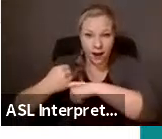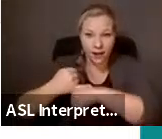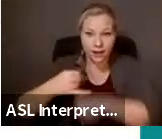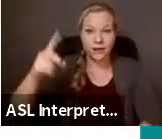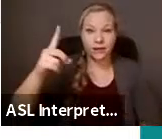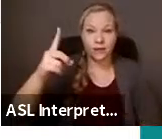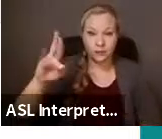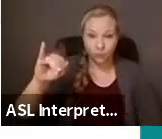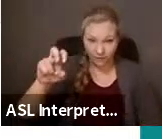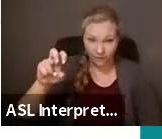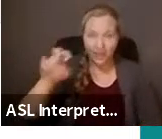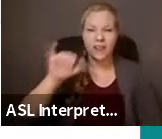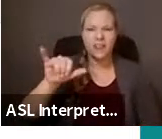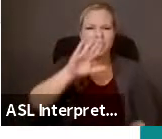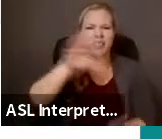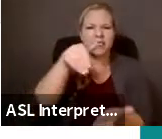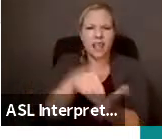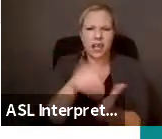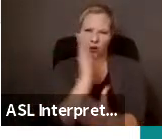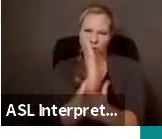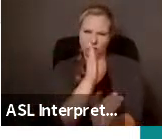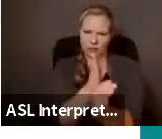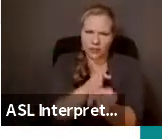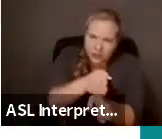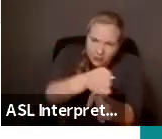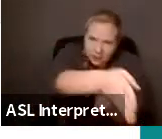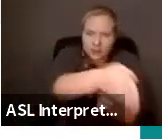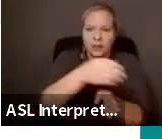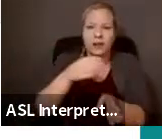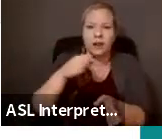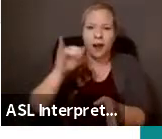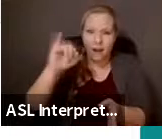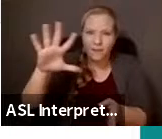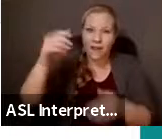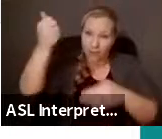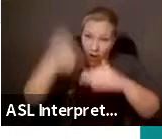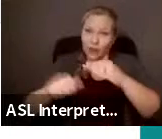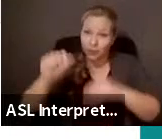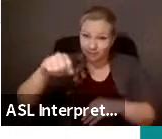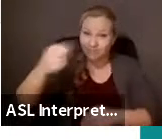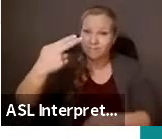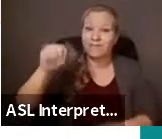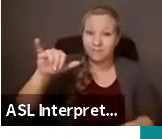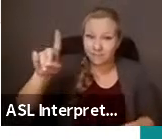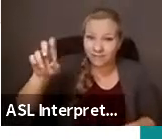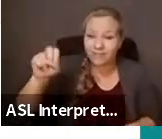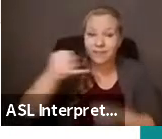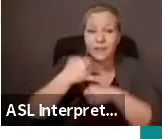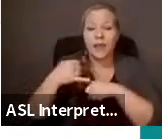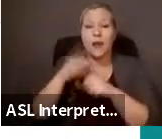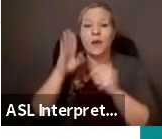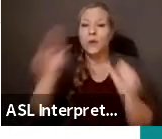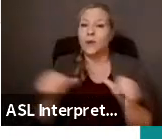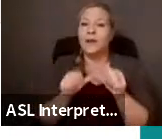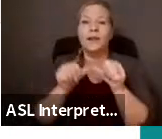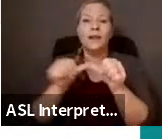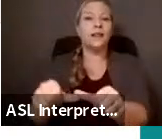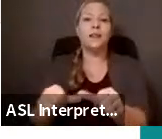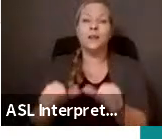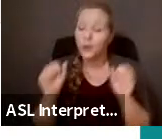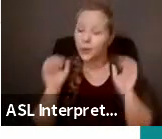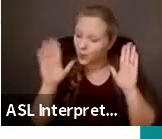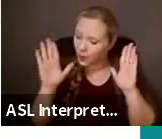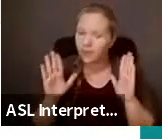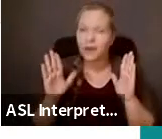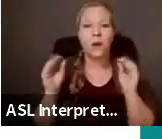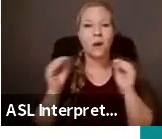street under I-5 on Hayden Island, will continue creating a really